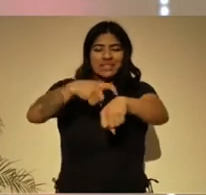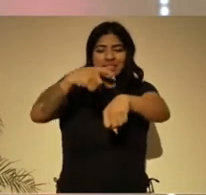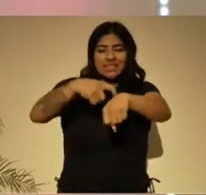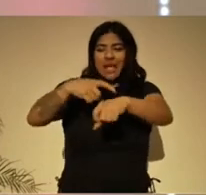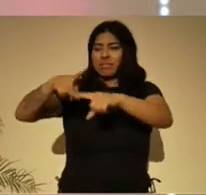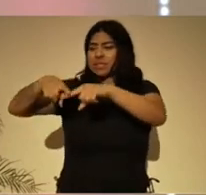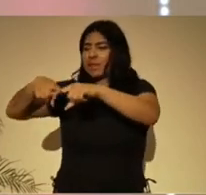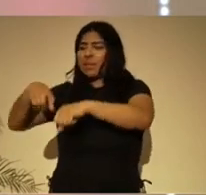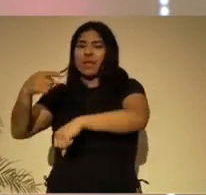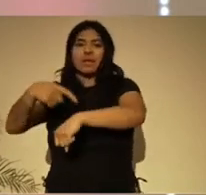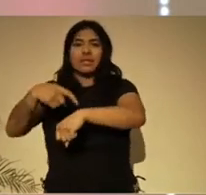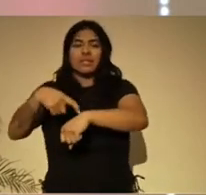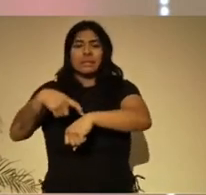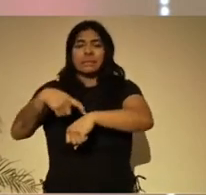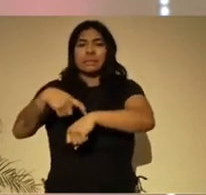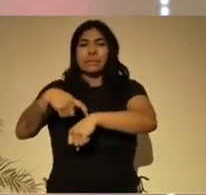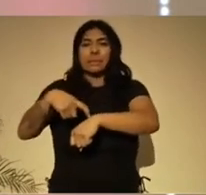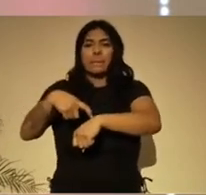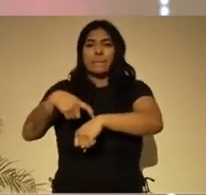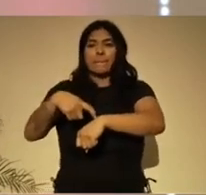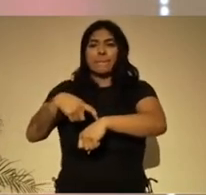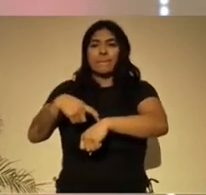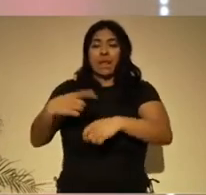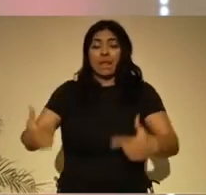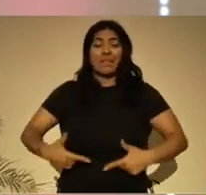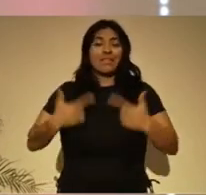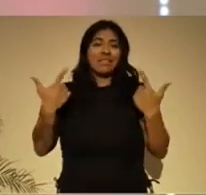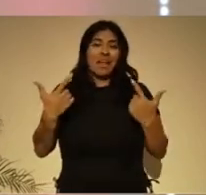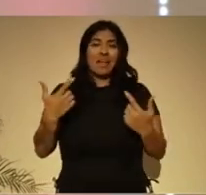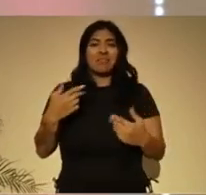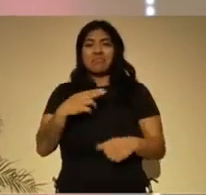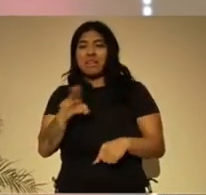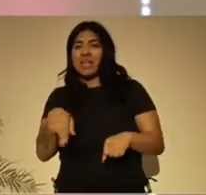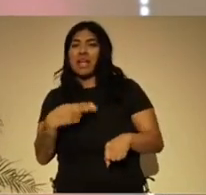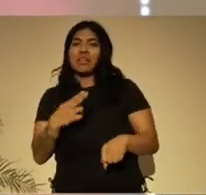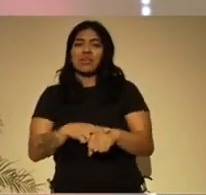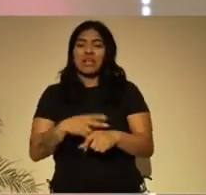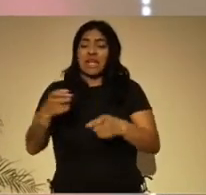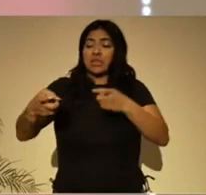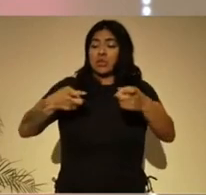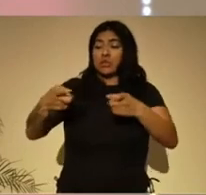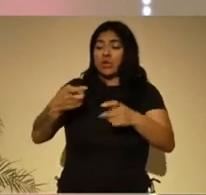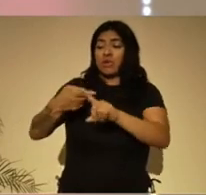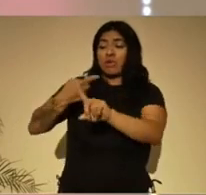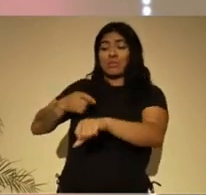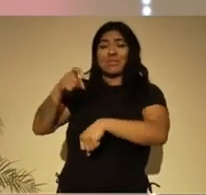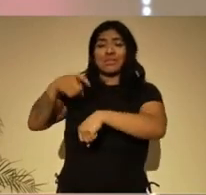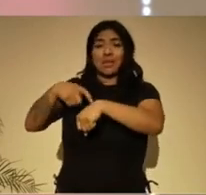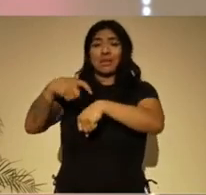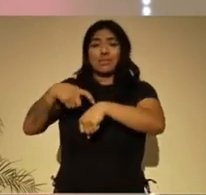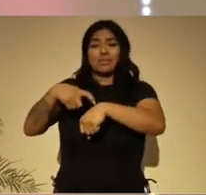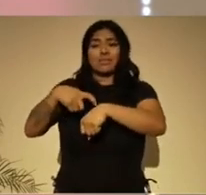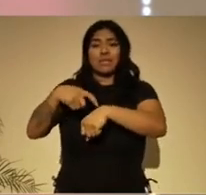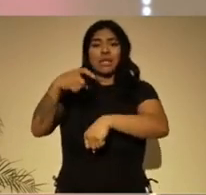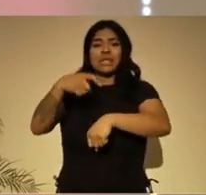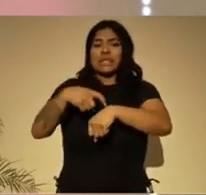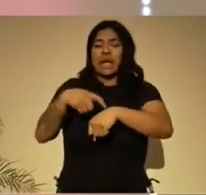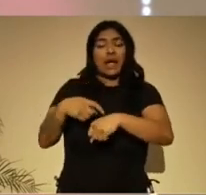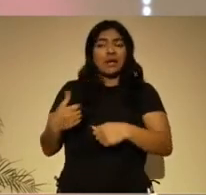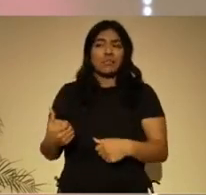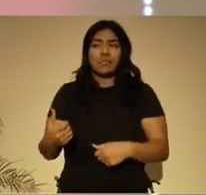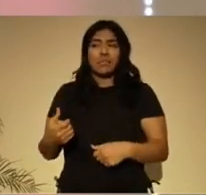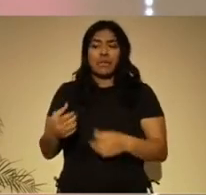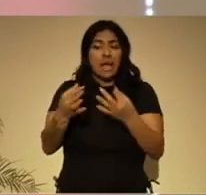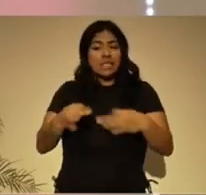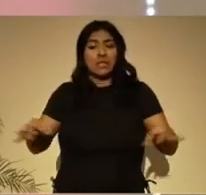depend on time. Life in general is controlled by time. Time, however,